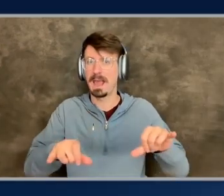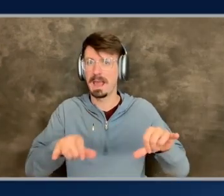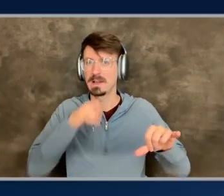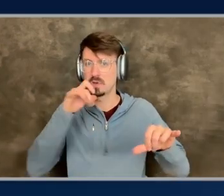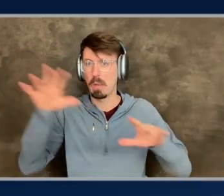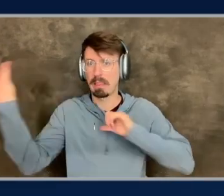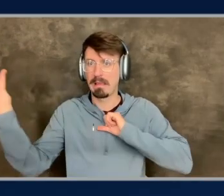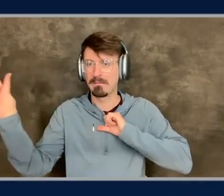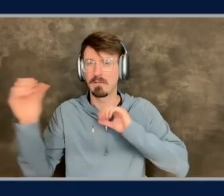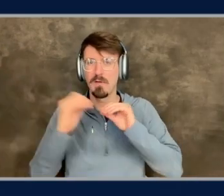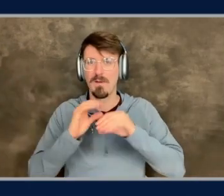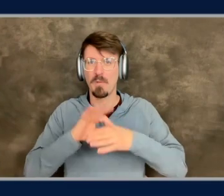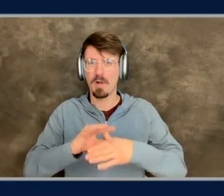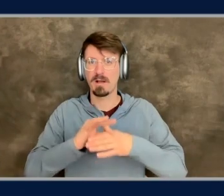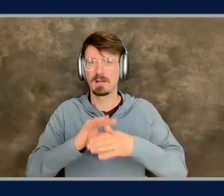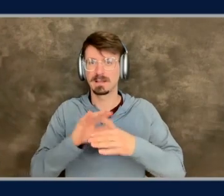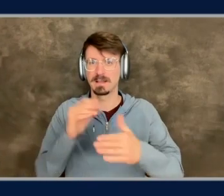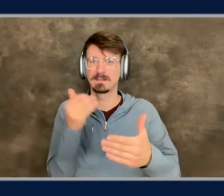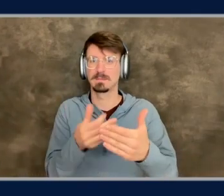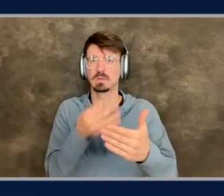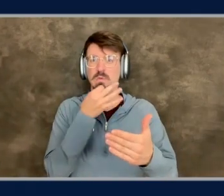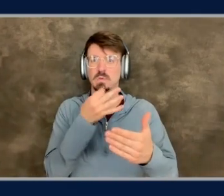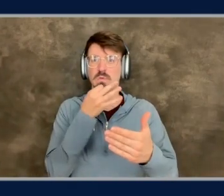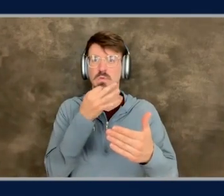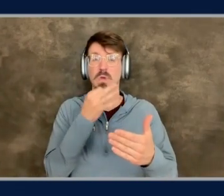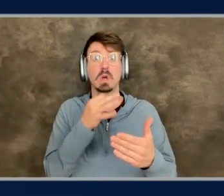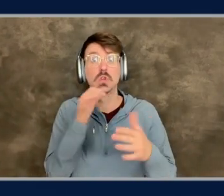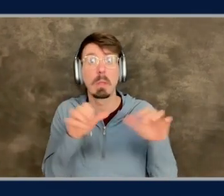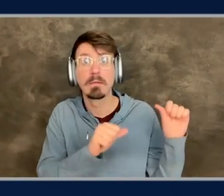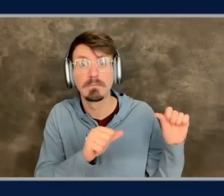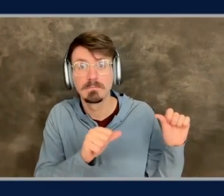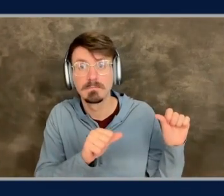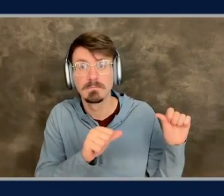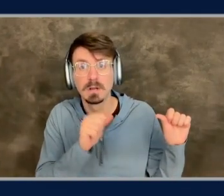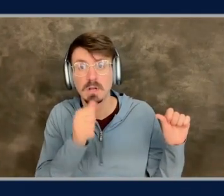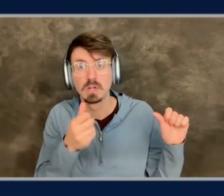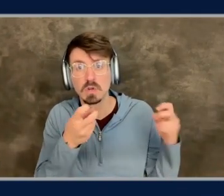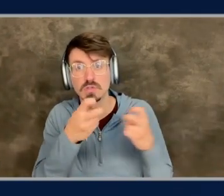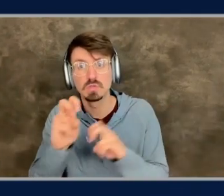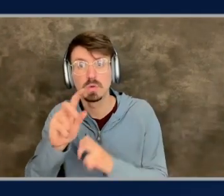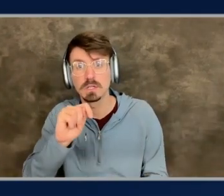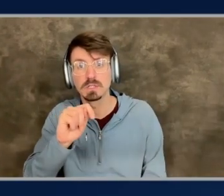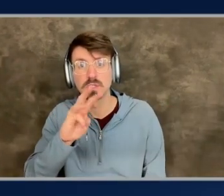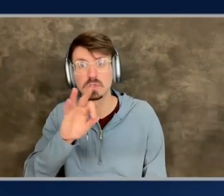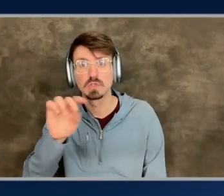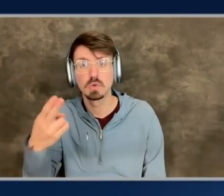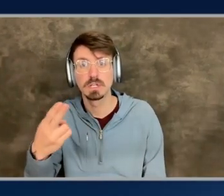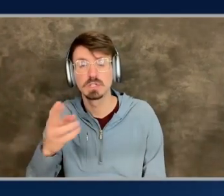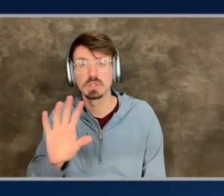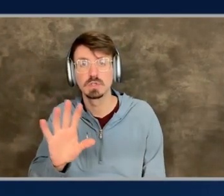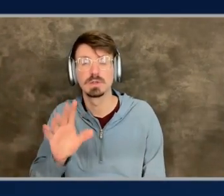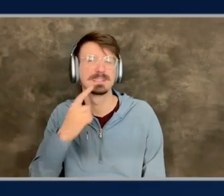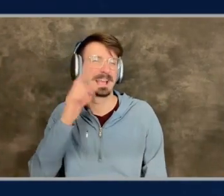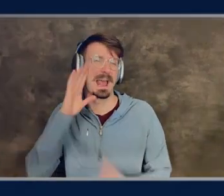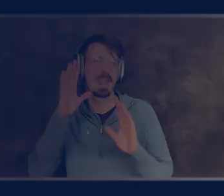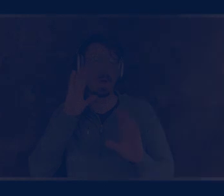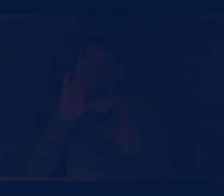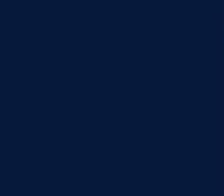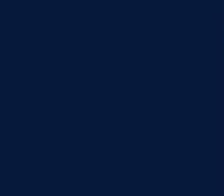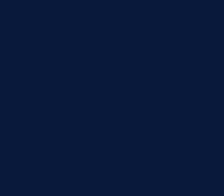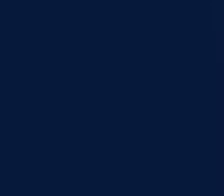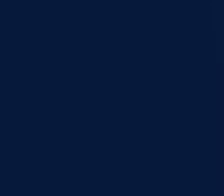coming up right here on AWS On Air, so do not go anywhere. Do not switch that Twitch channel and just say hello in chat. We'll see you on tomorrow.